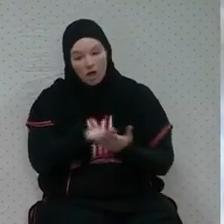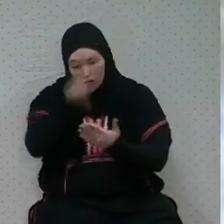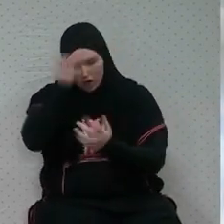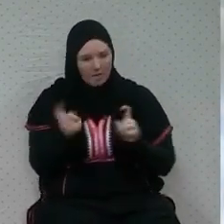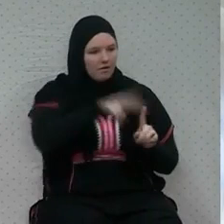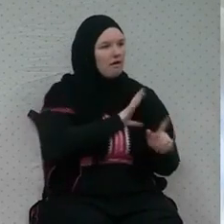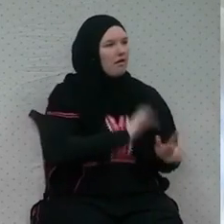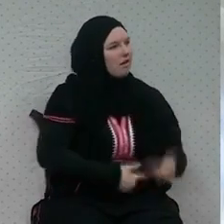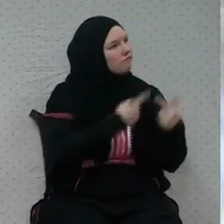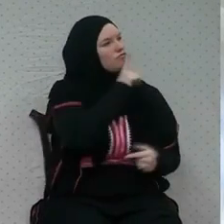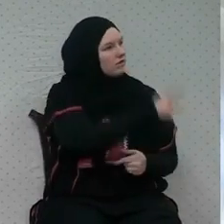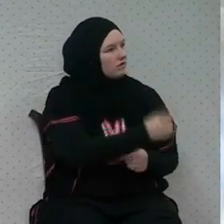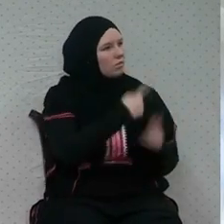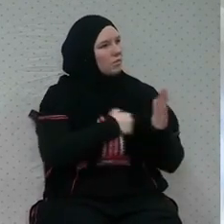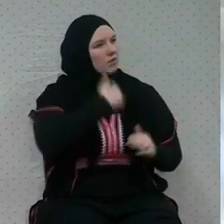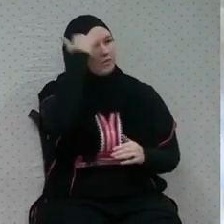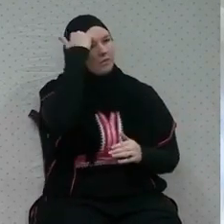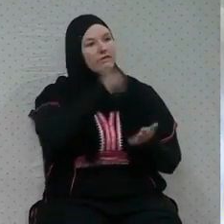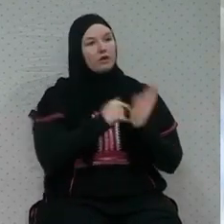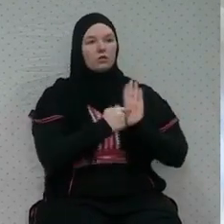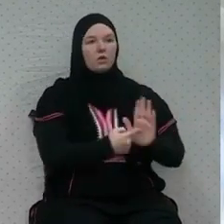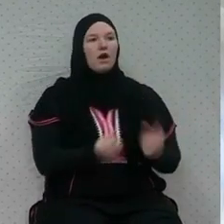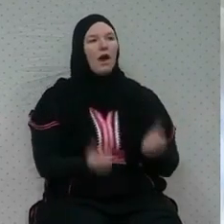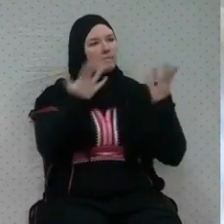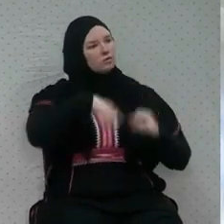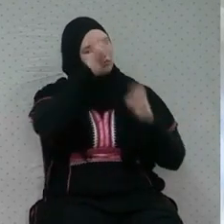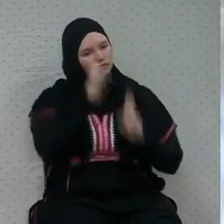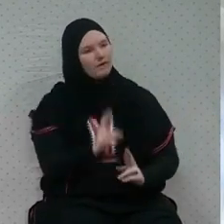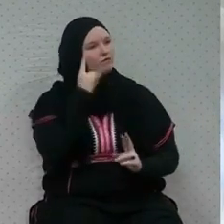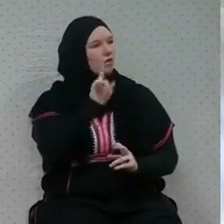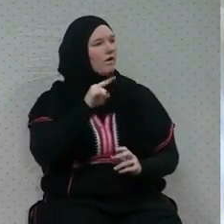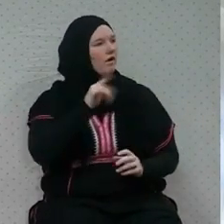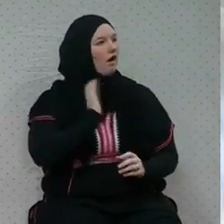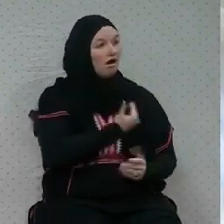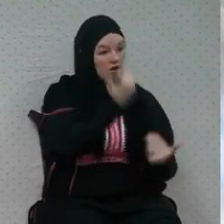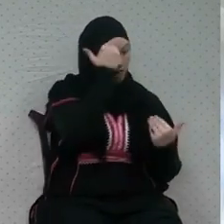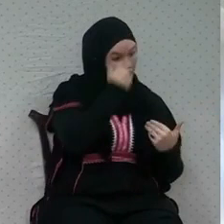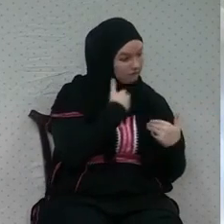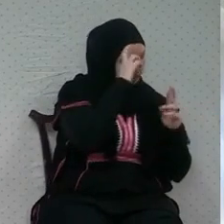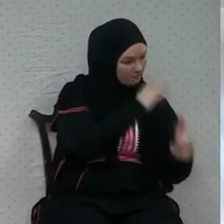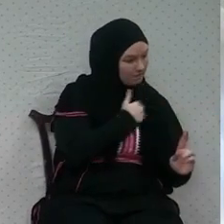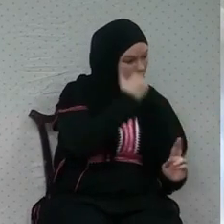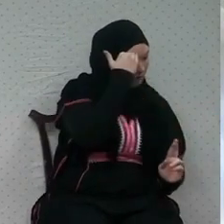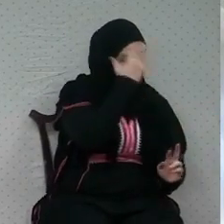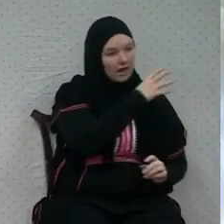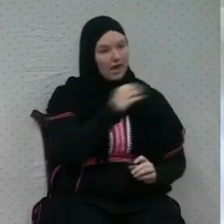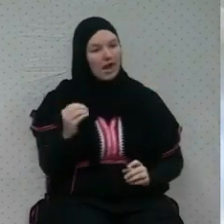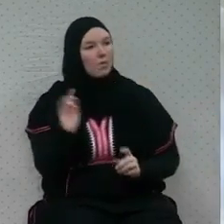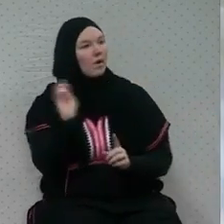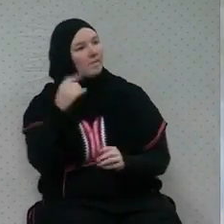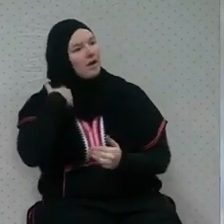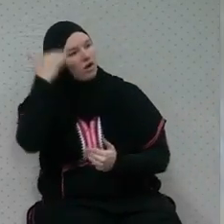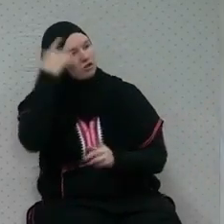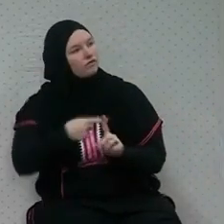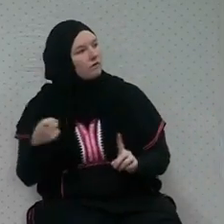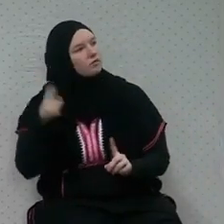We apply what we know. That shows how much respect you have for the knowledge you have and for the source of your knowledge,